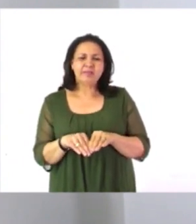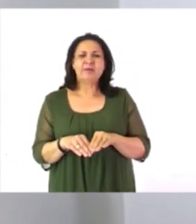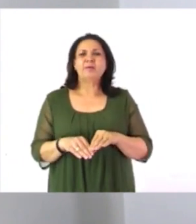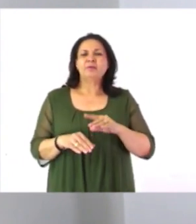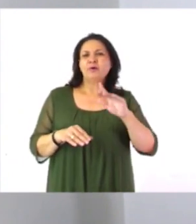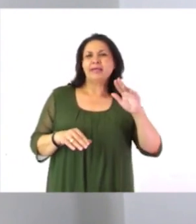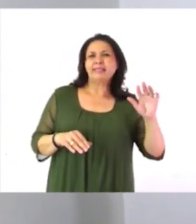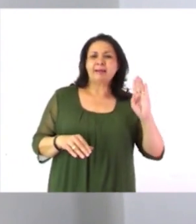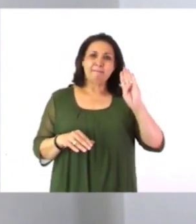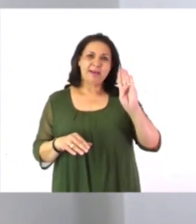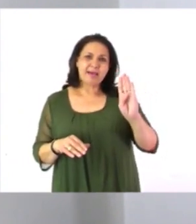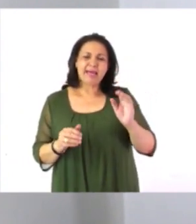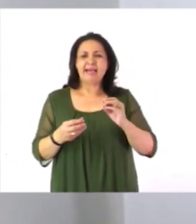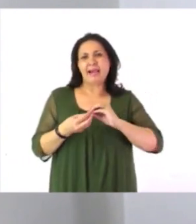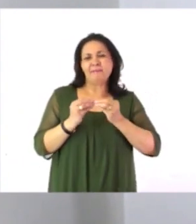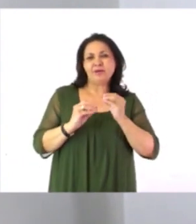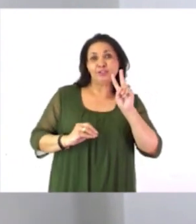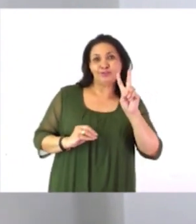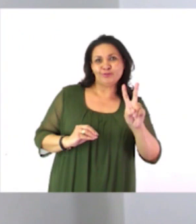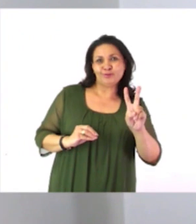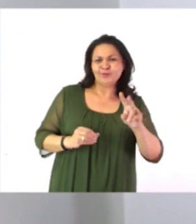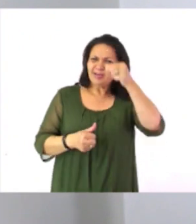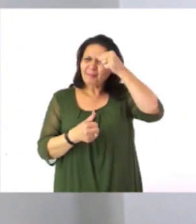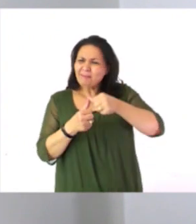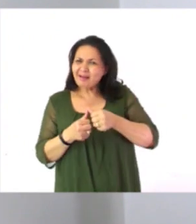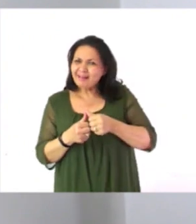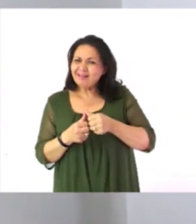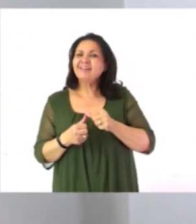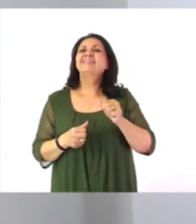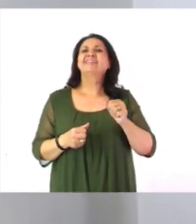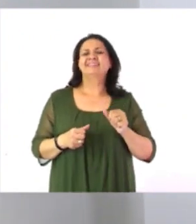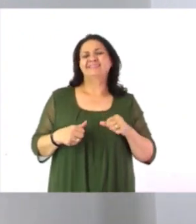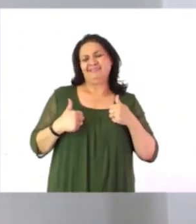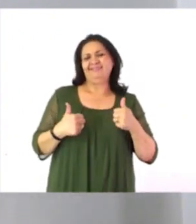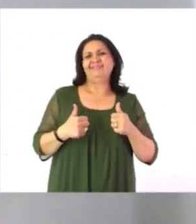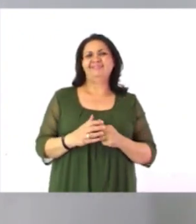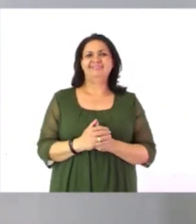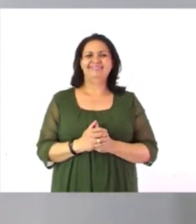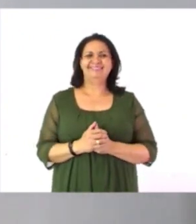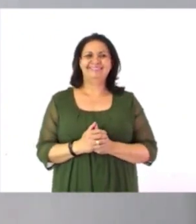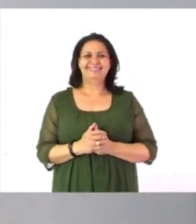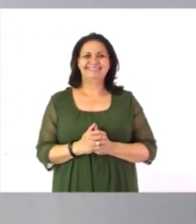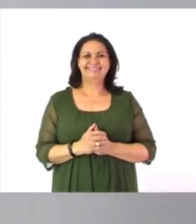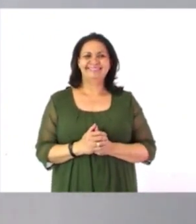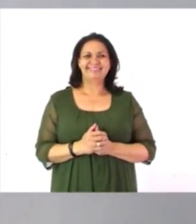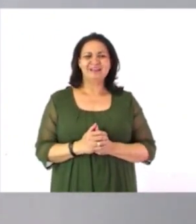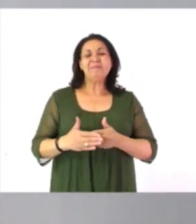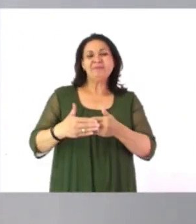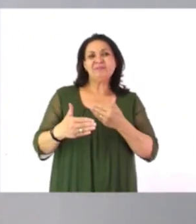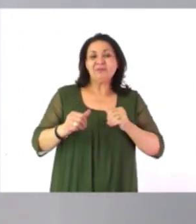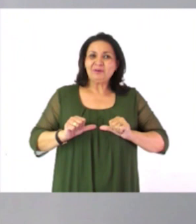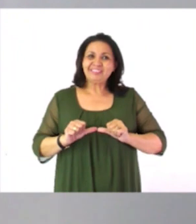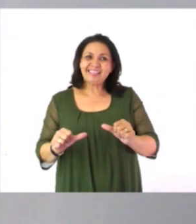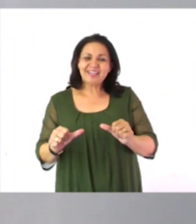B and number 2. Do you still remember that? Oh, of course, I know you still remember. But before we go